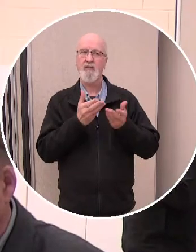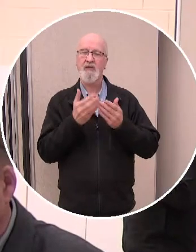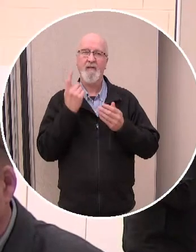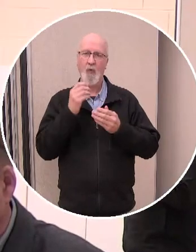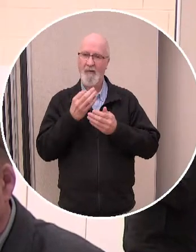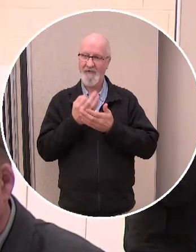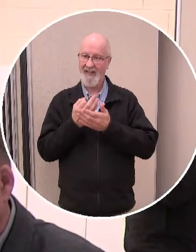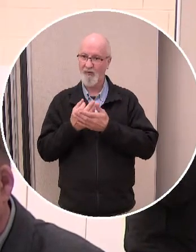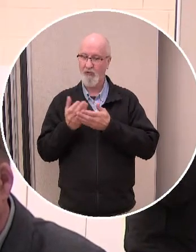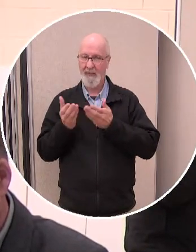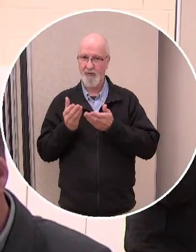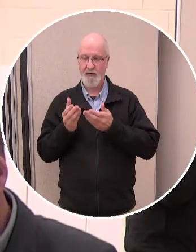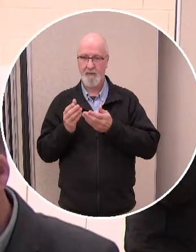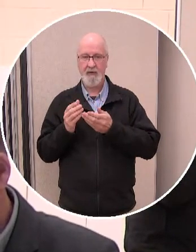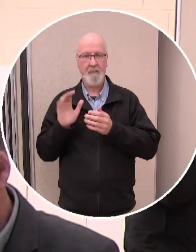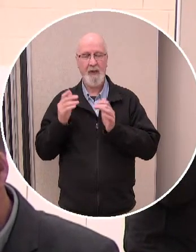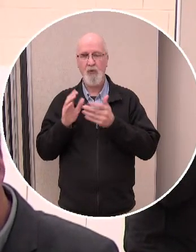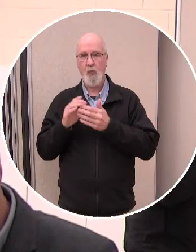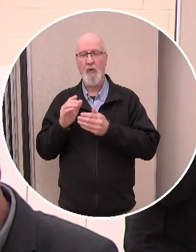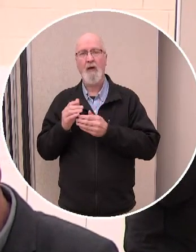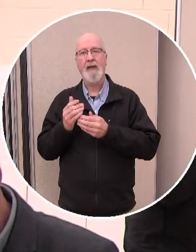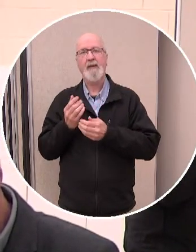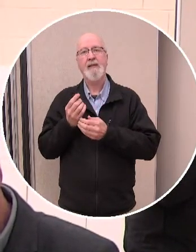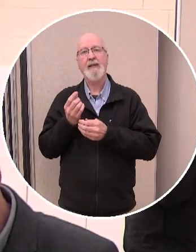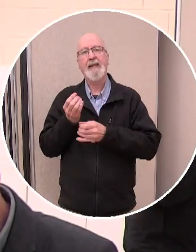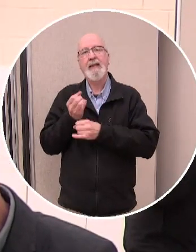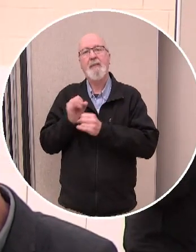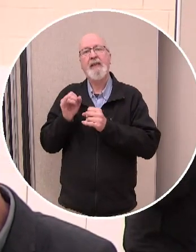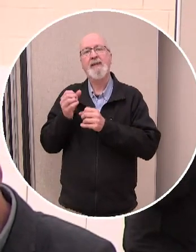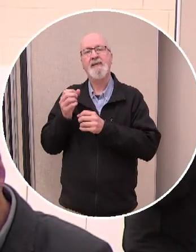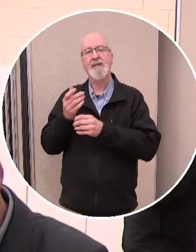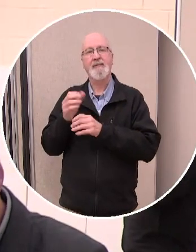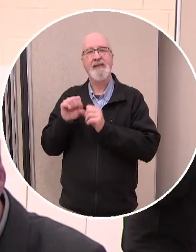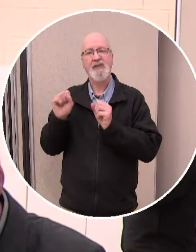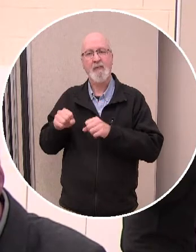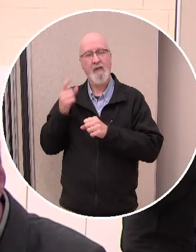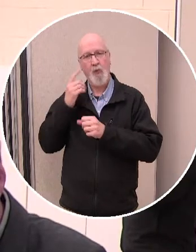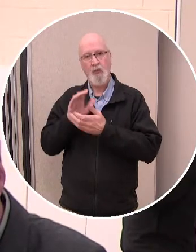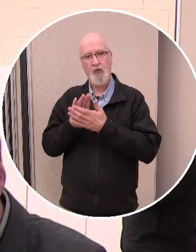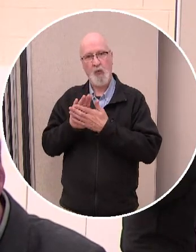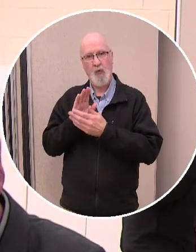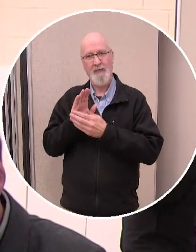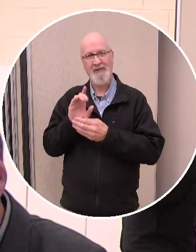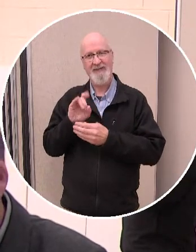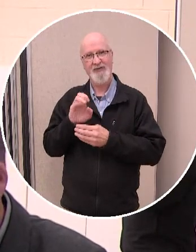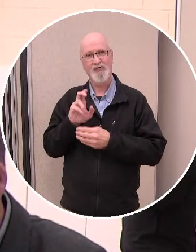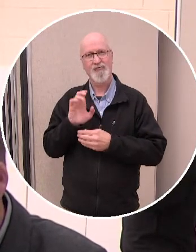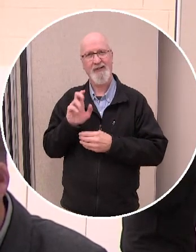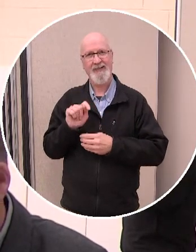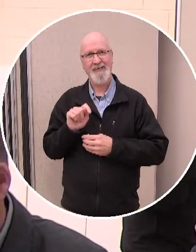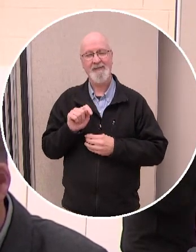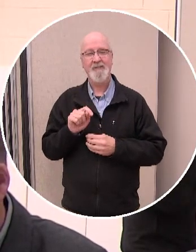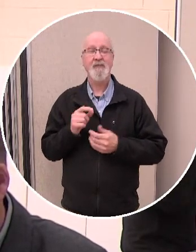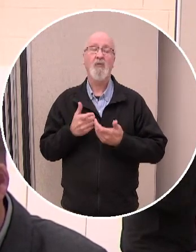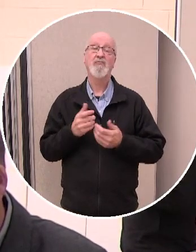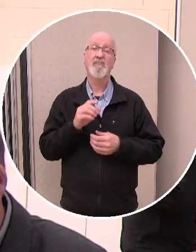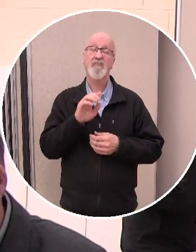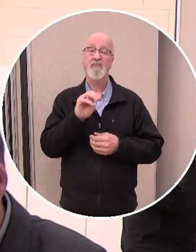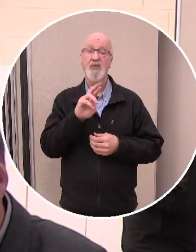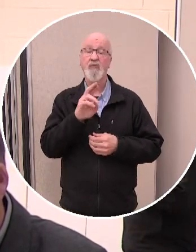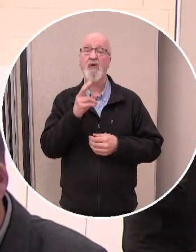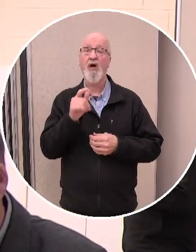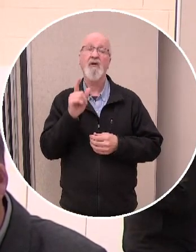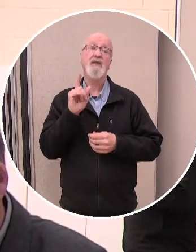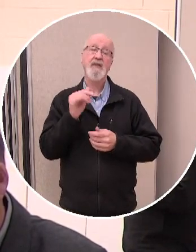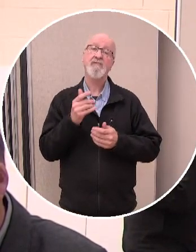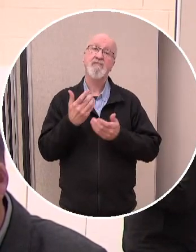a standalone system for the Newfoundland and Labrador English School District. Once again, Mr. Hall provided a brief